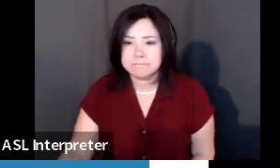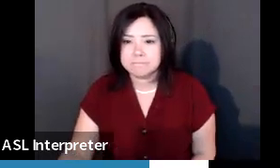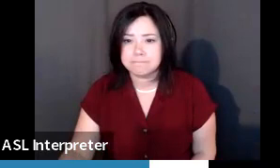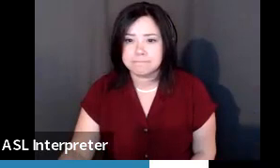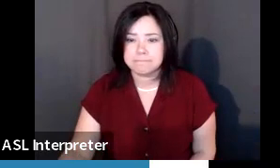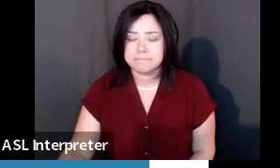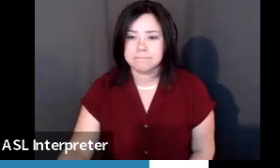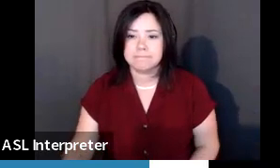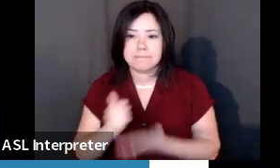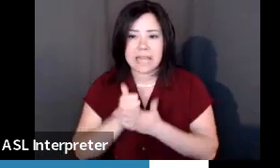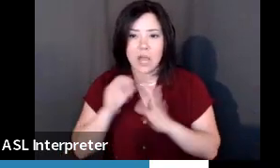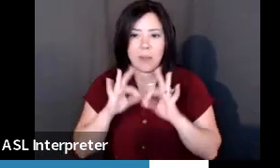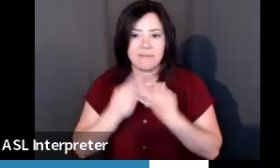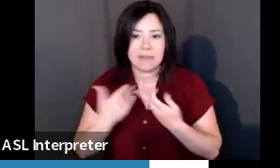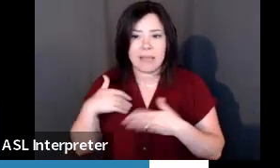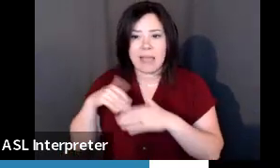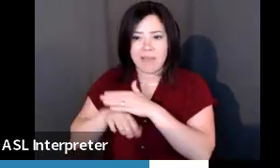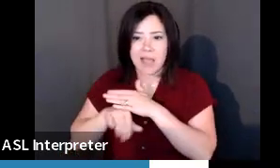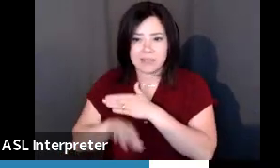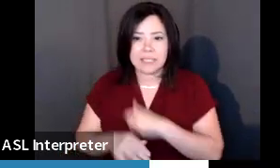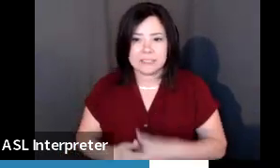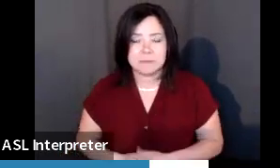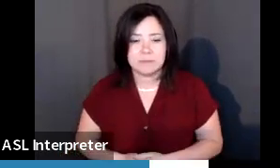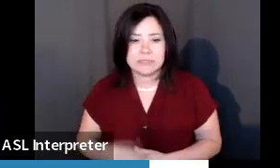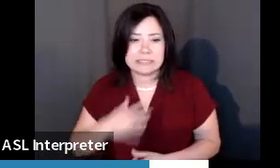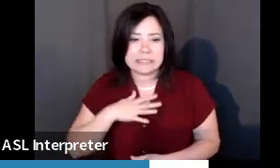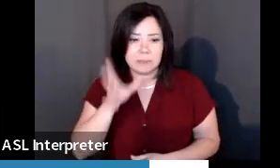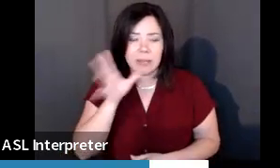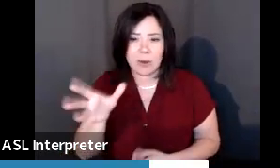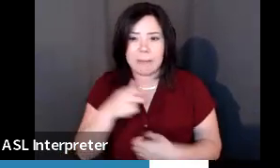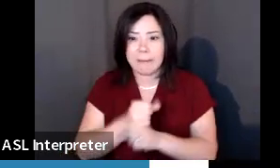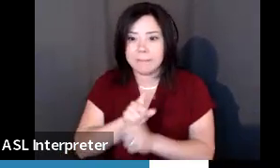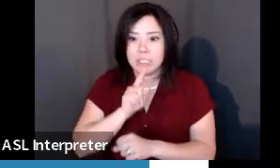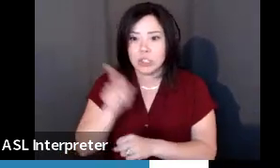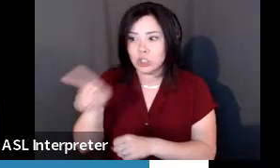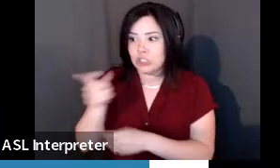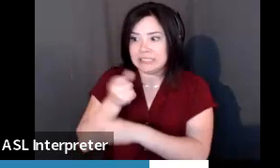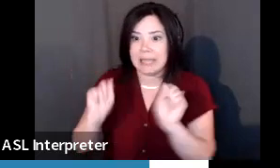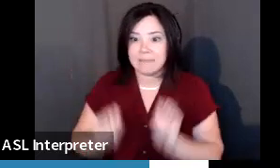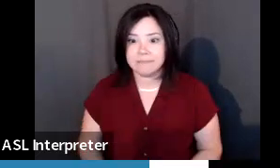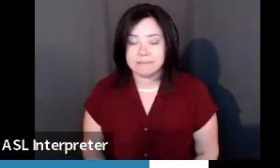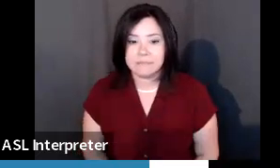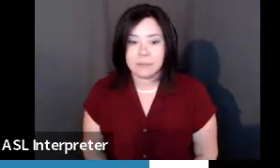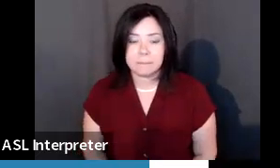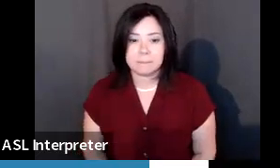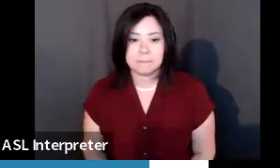our family have access to my grandma and making sure that she is safe.